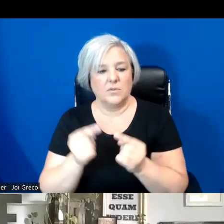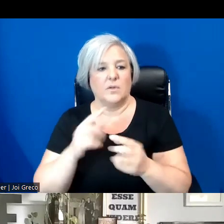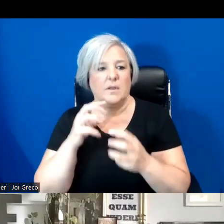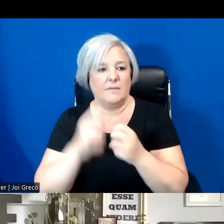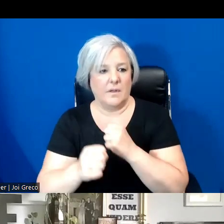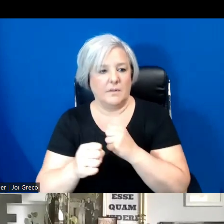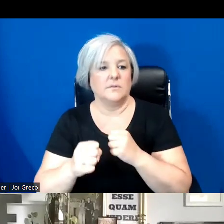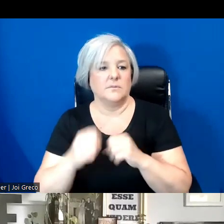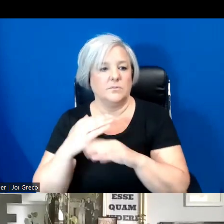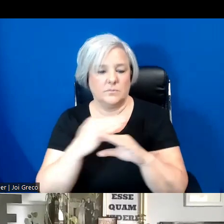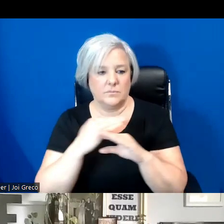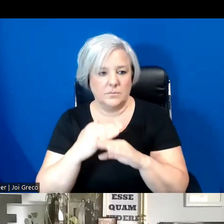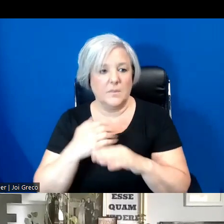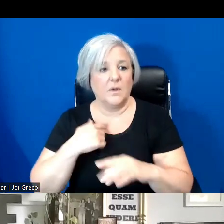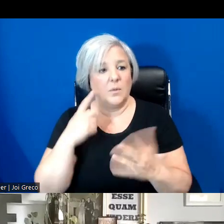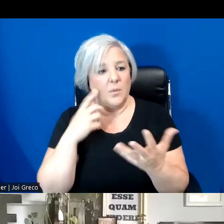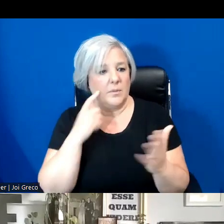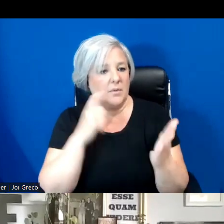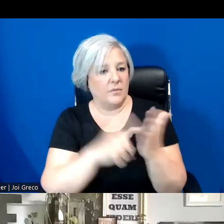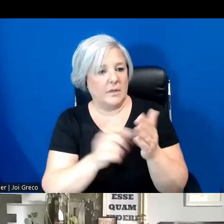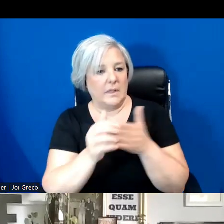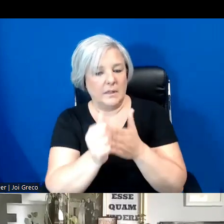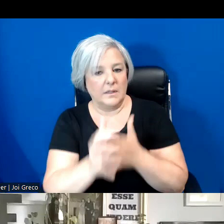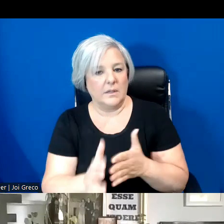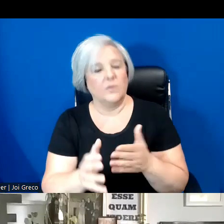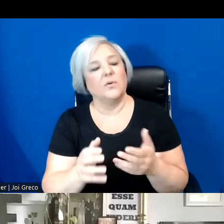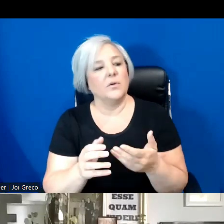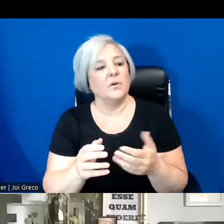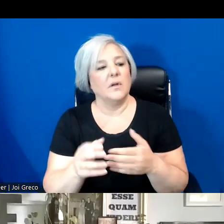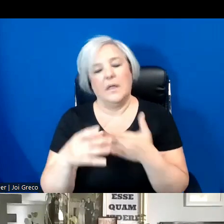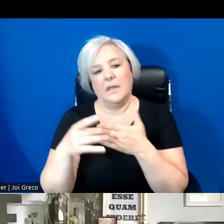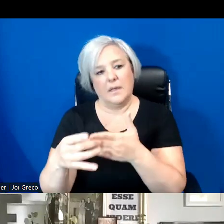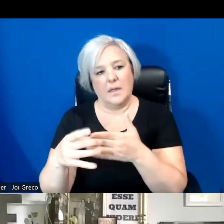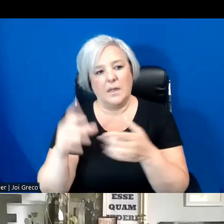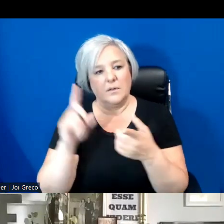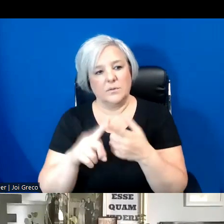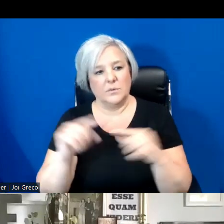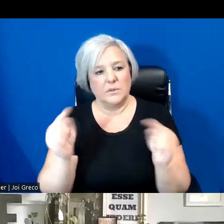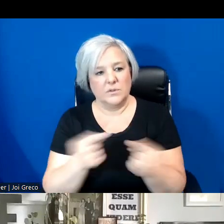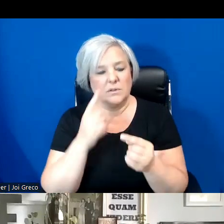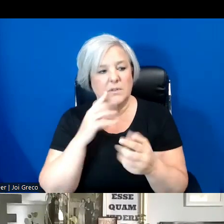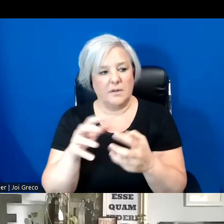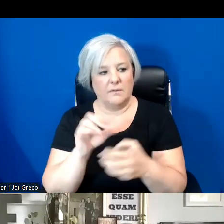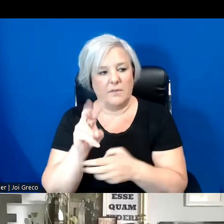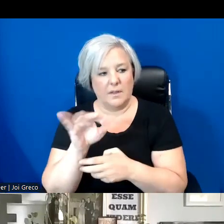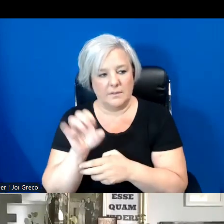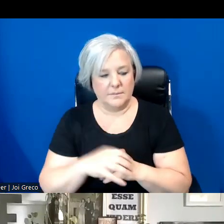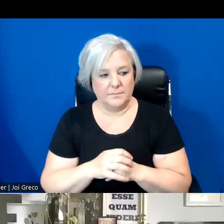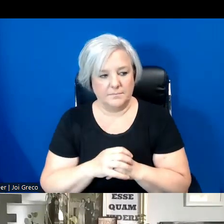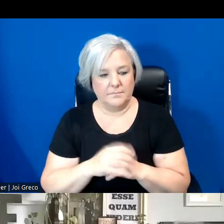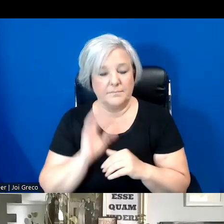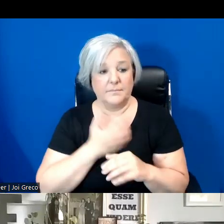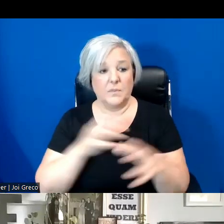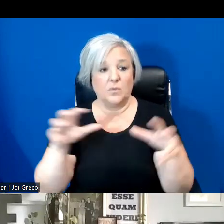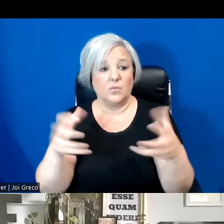Our vision is to be the recognized leader and driving force in understanding and preventing injuries and violence. So our members